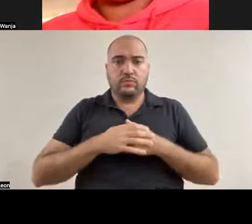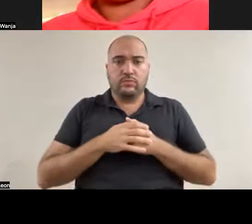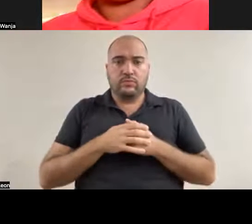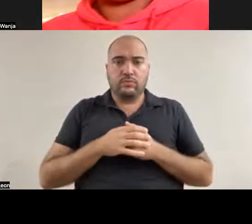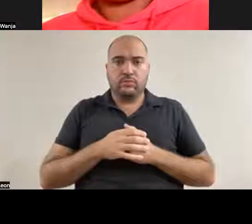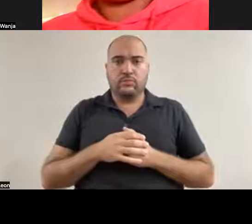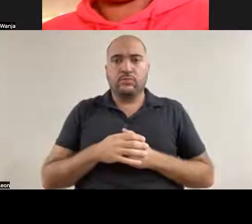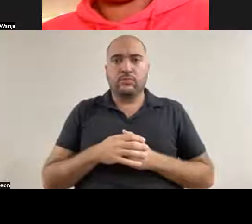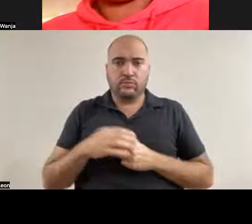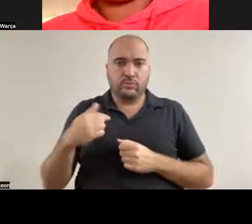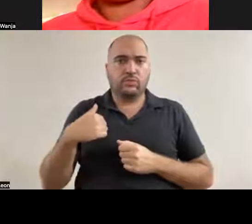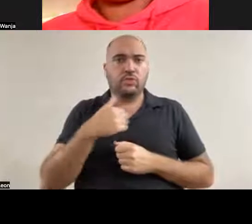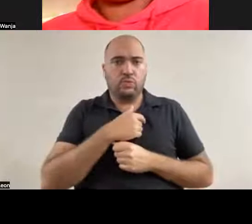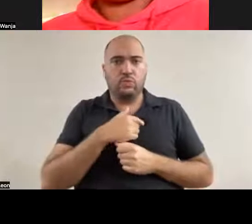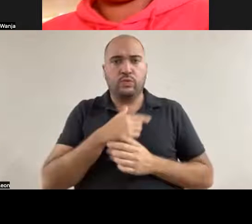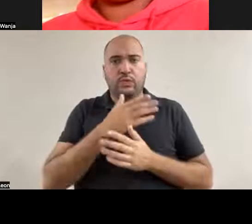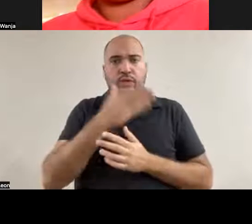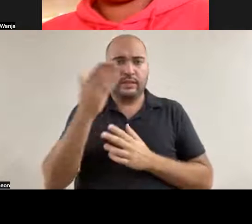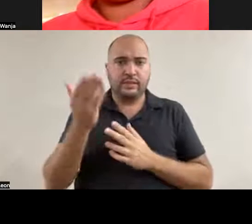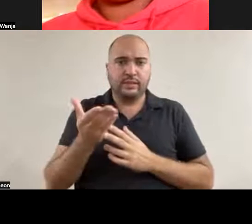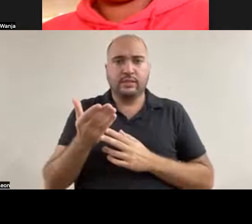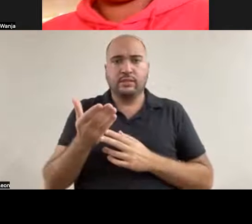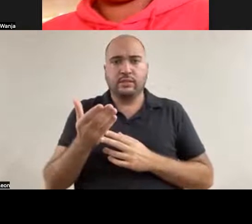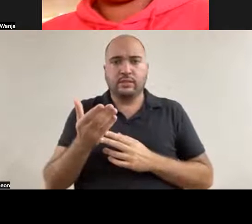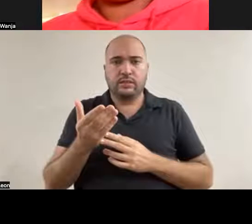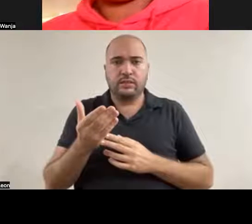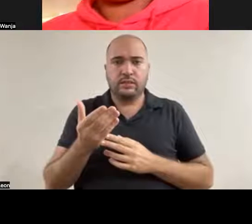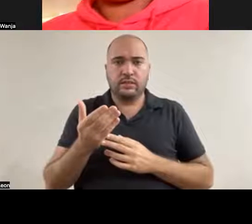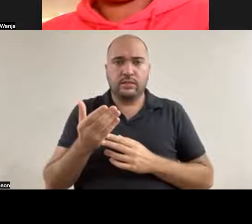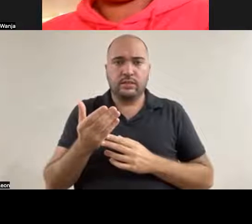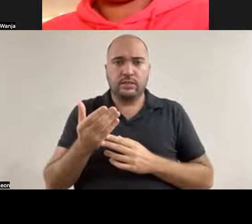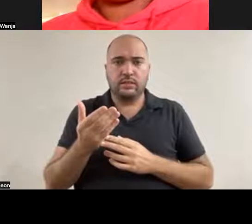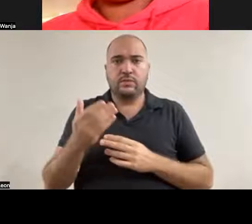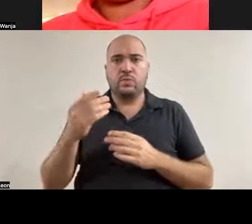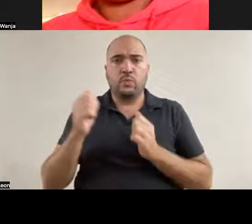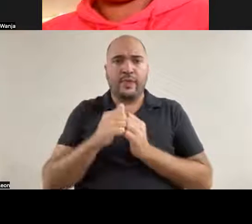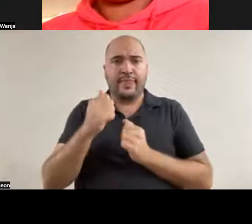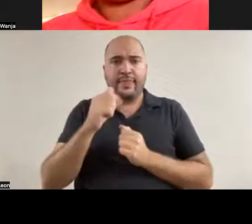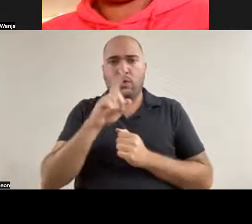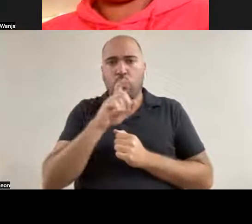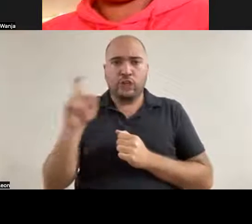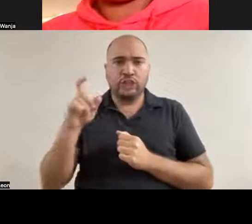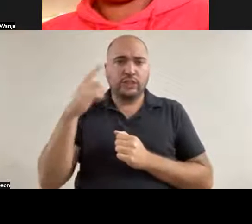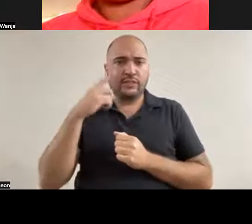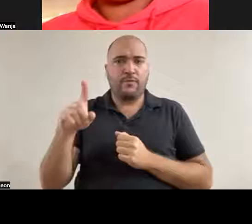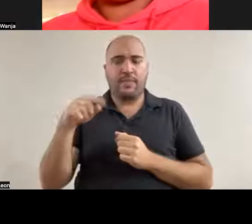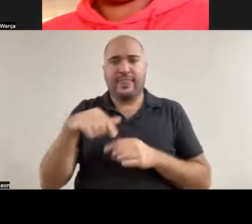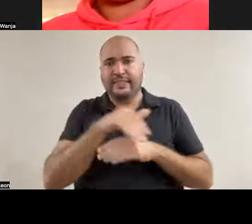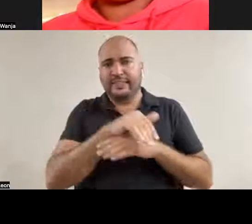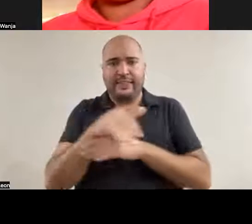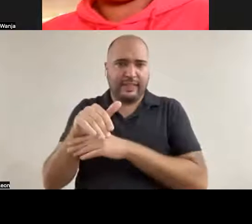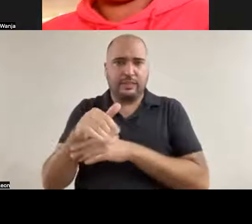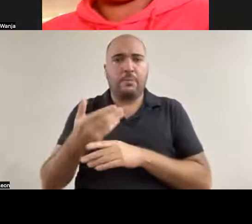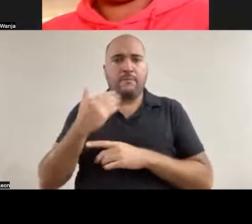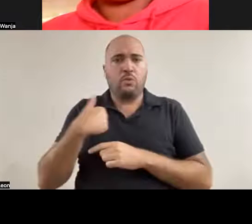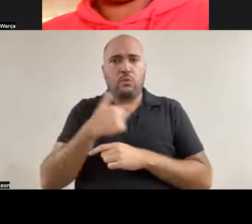We are going to get started with the questions for this evening. Before